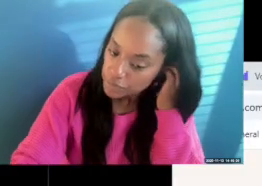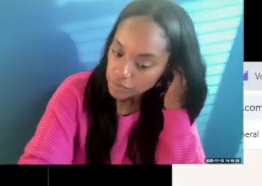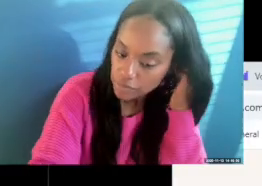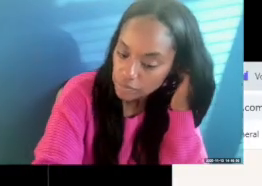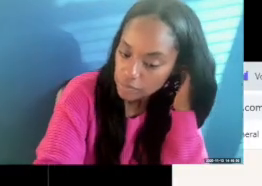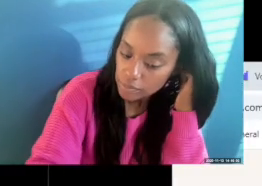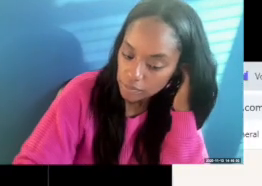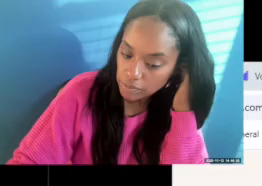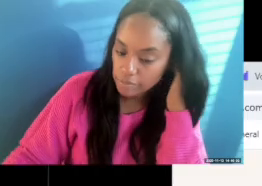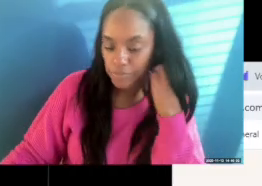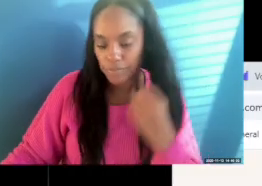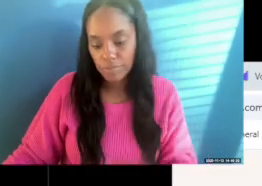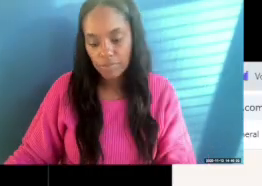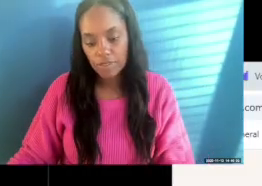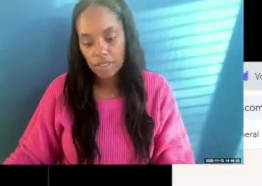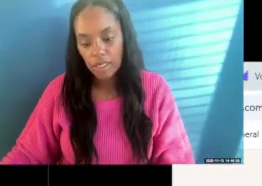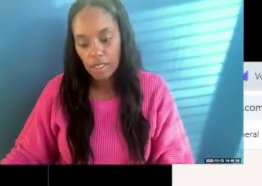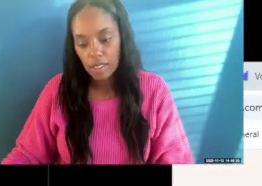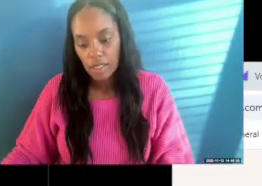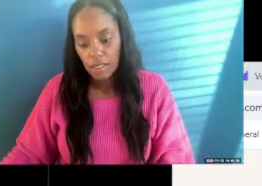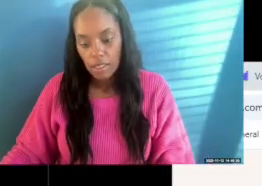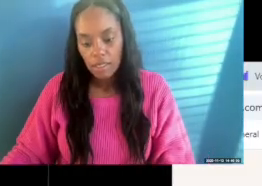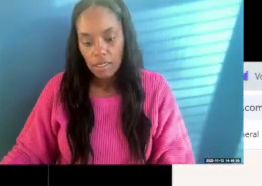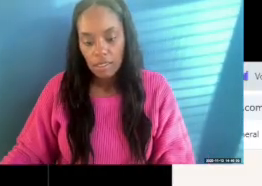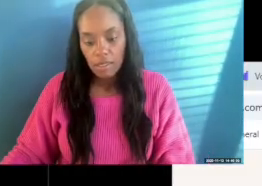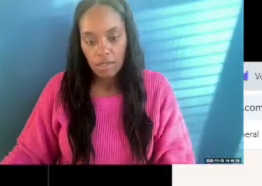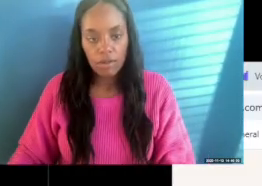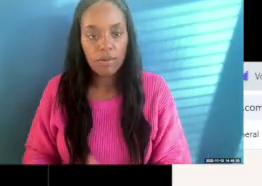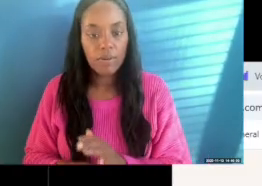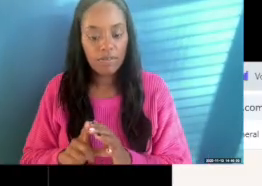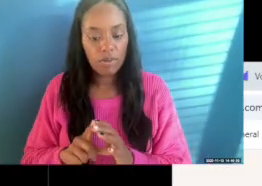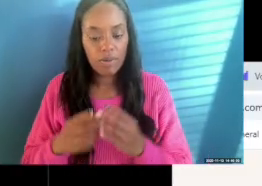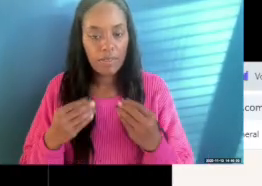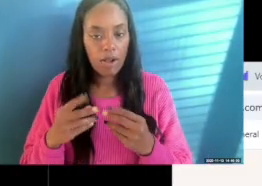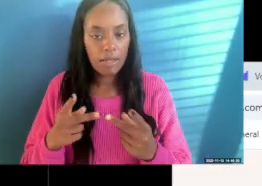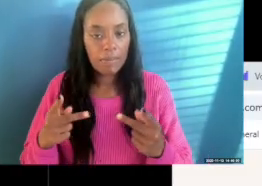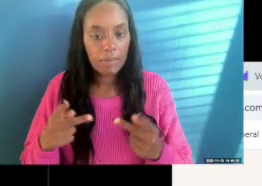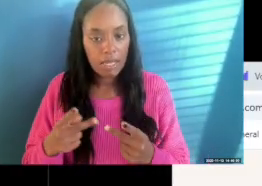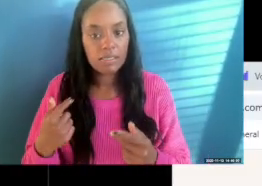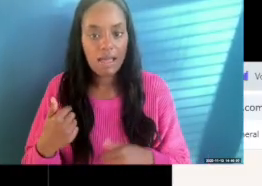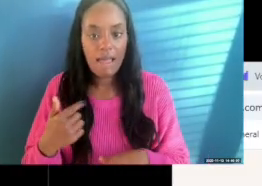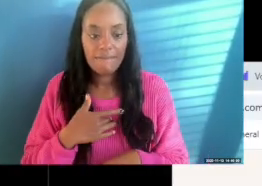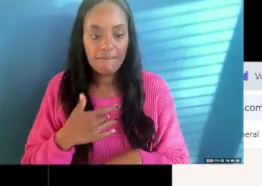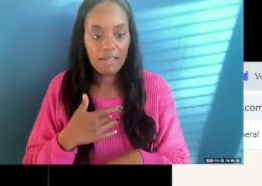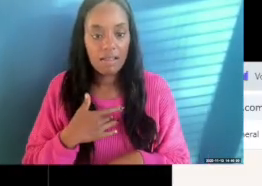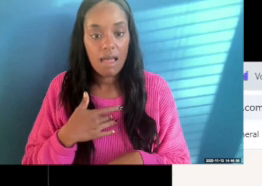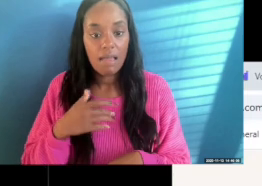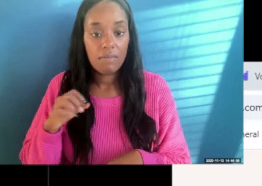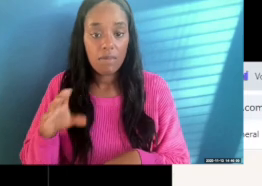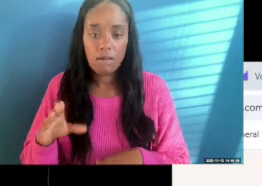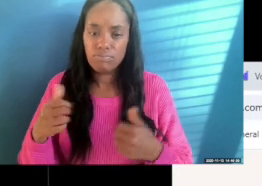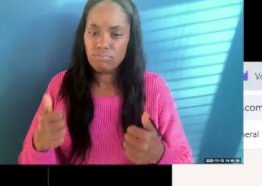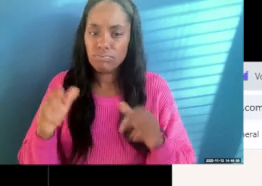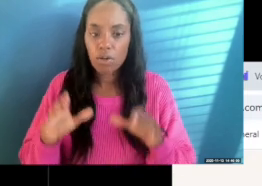them inescapable solutions for entire fleet use in electrification.